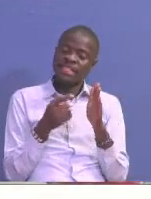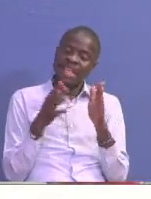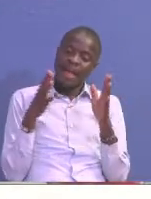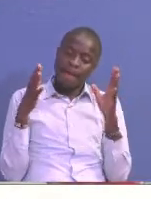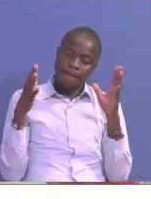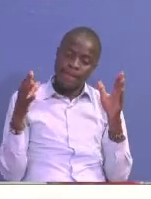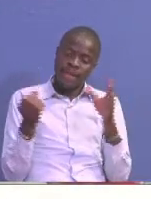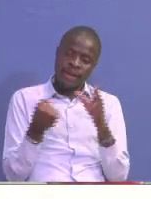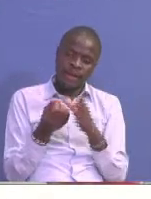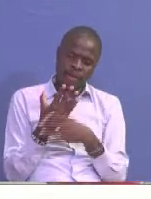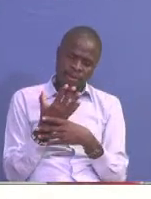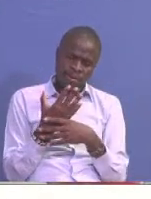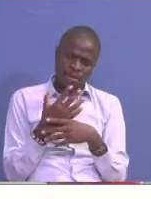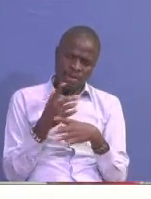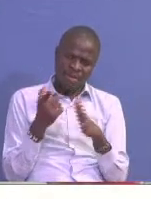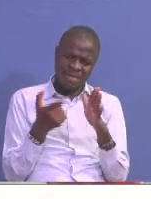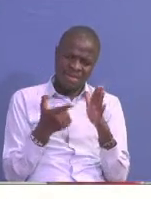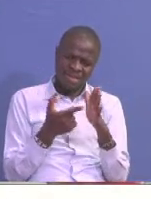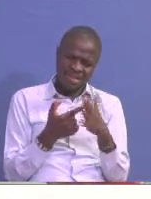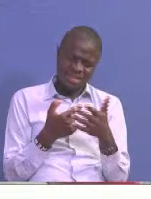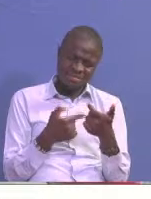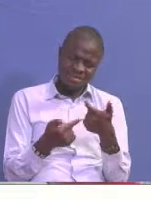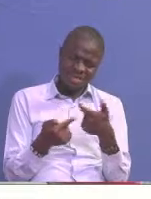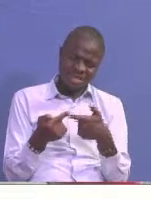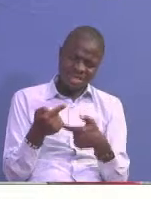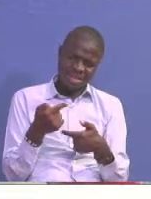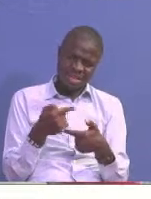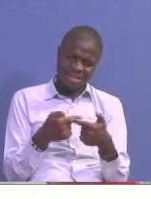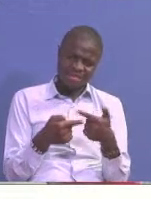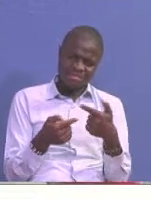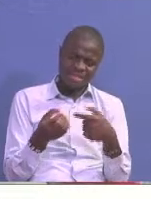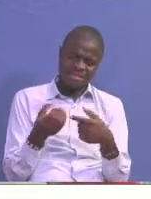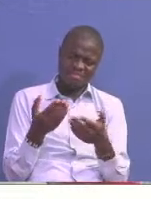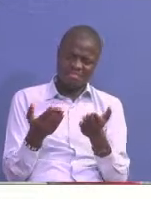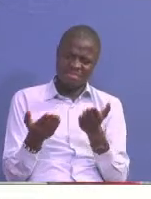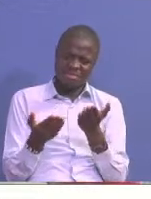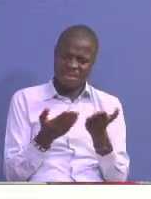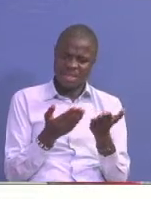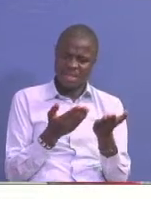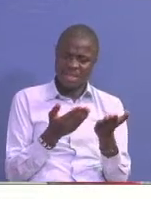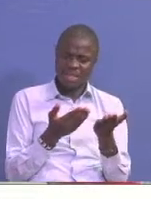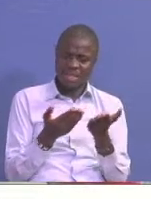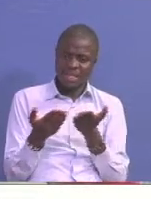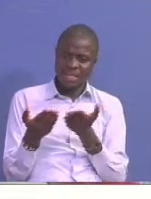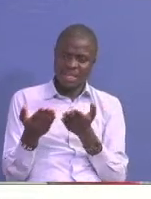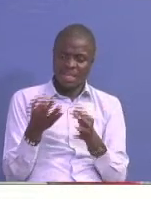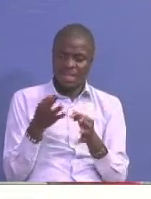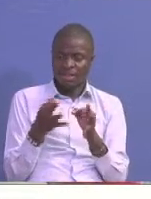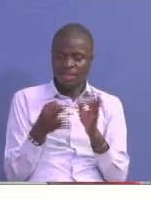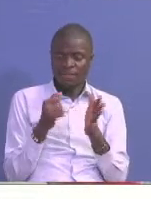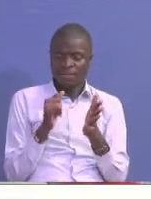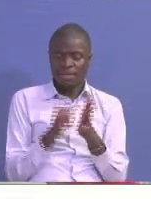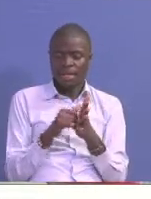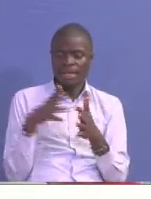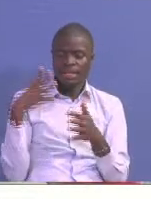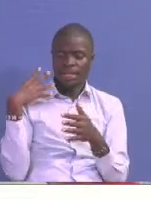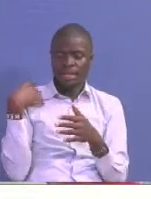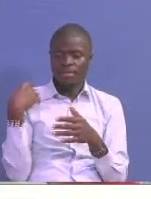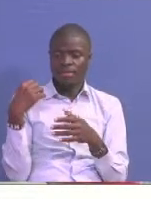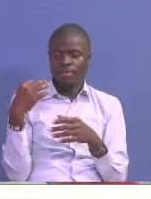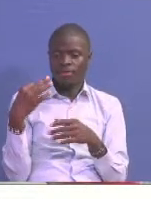growth, although the figure becomes moderate. If that figure of 563,000,